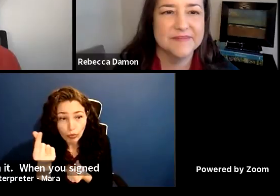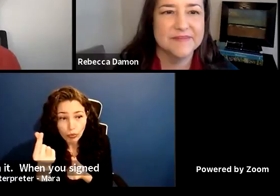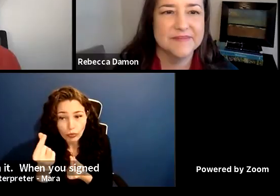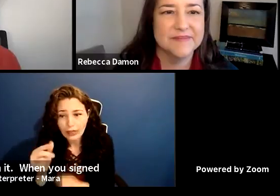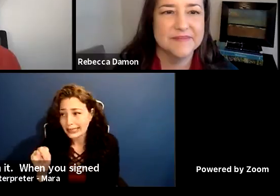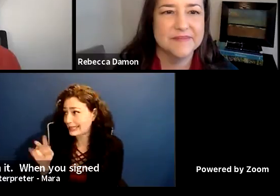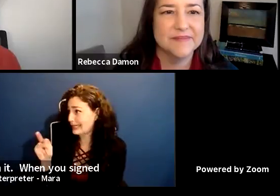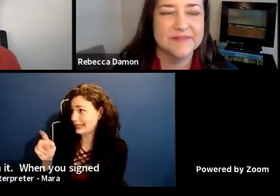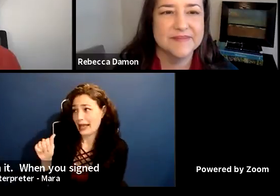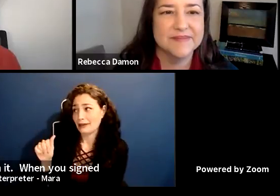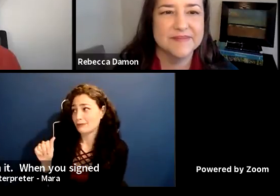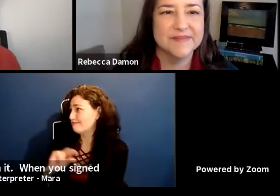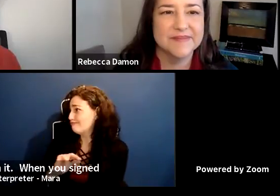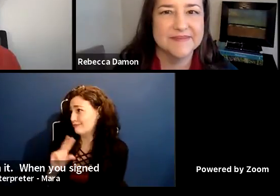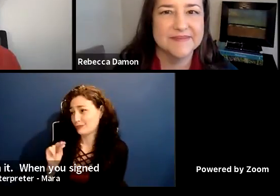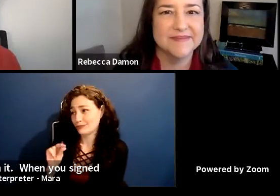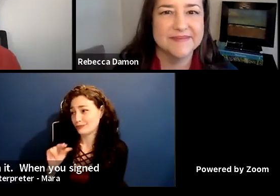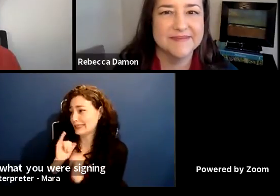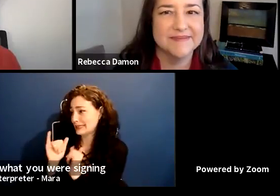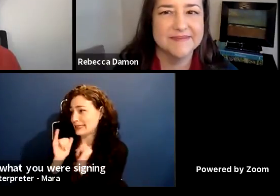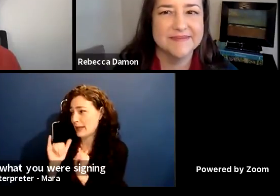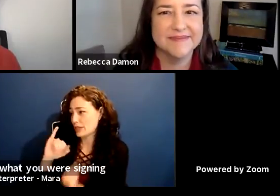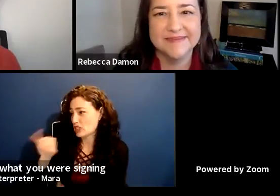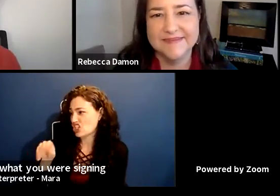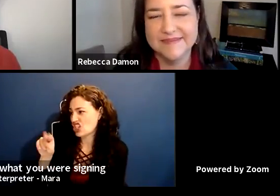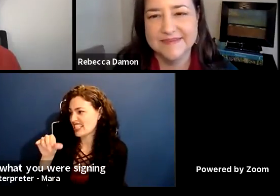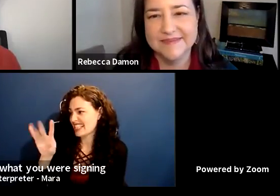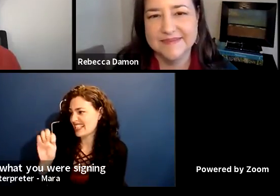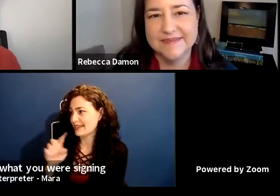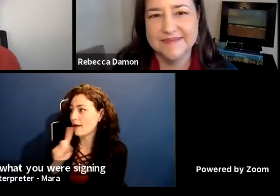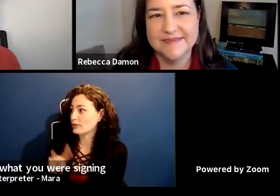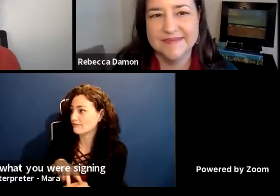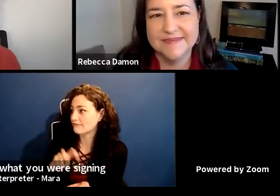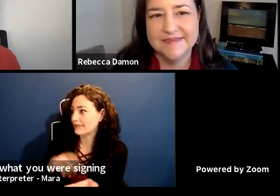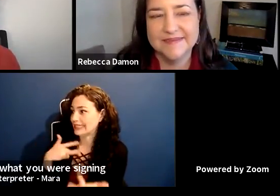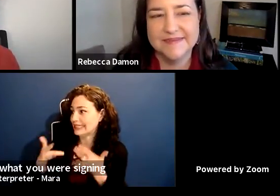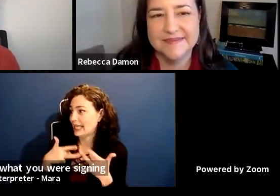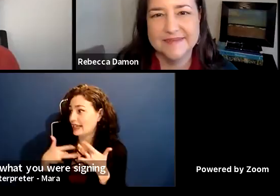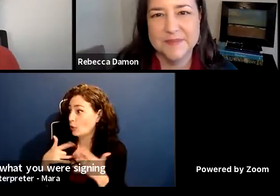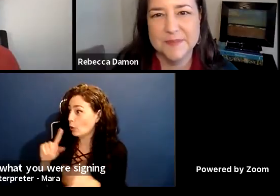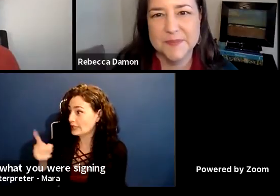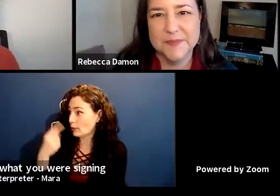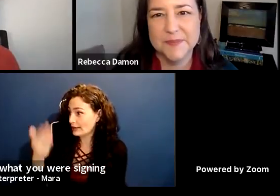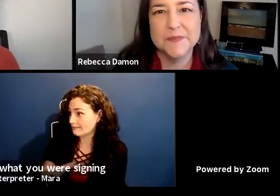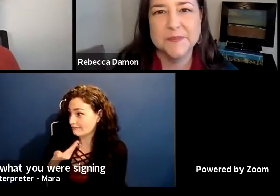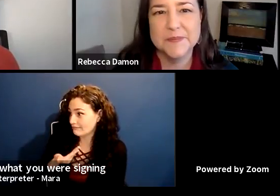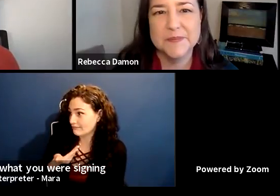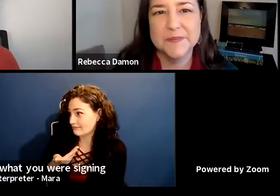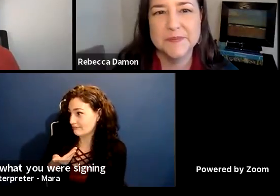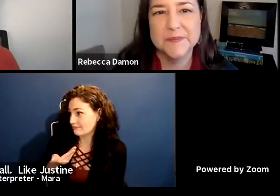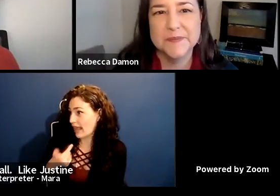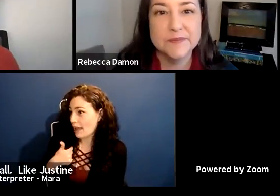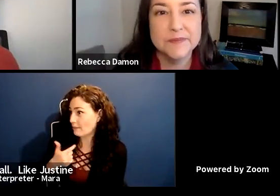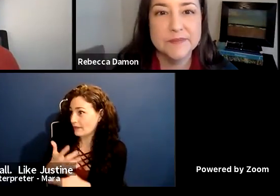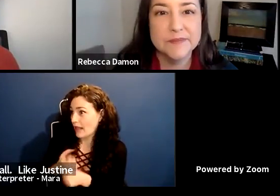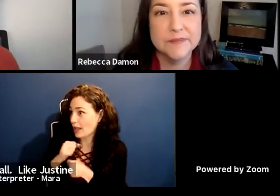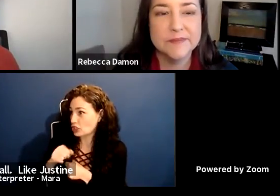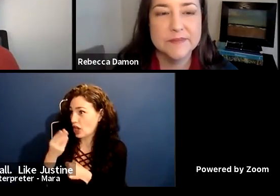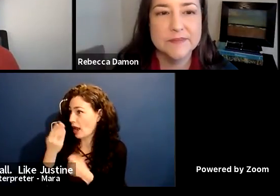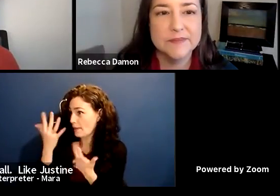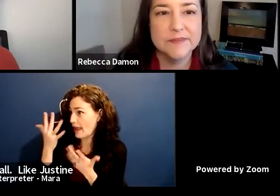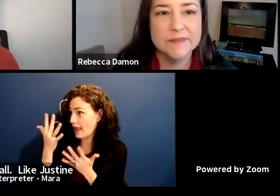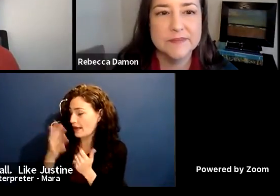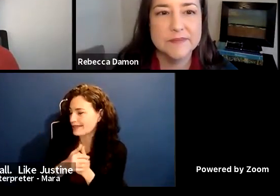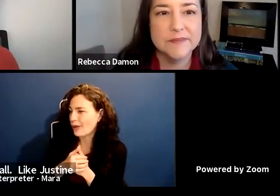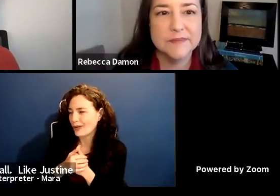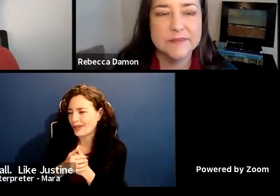like Justine said, I was so excited to get a job. And when a lot of us, we were younger working